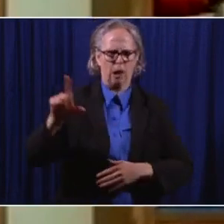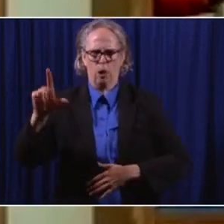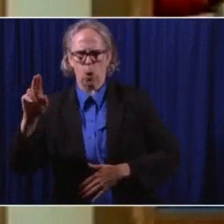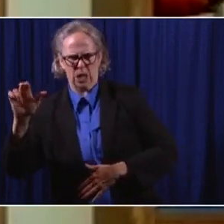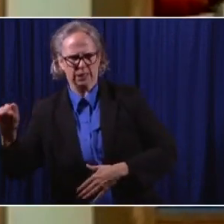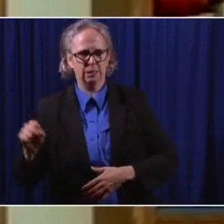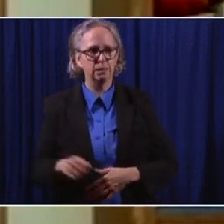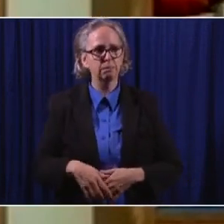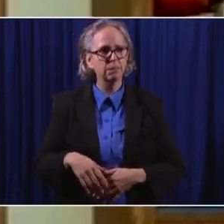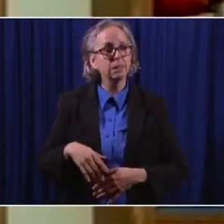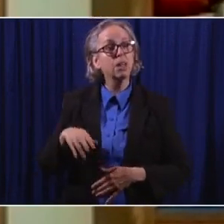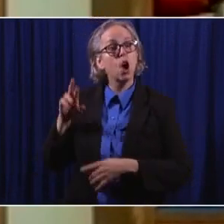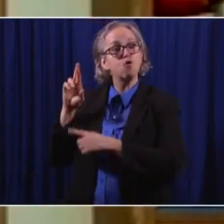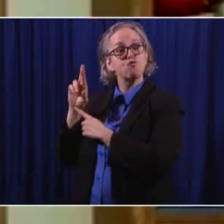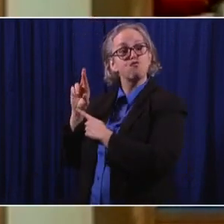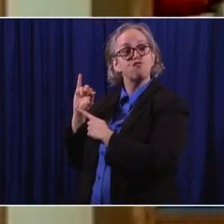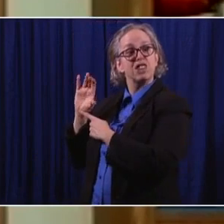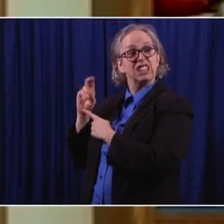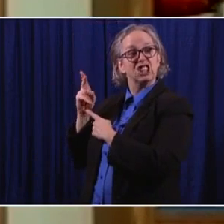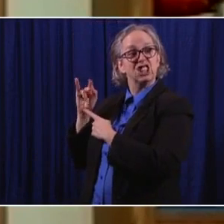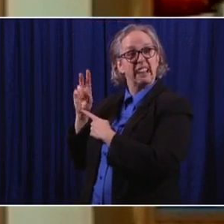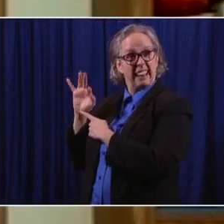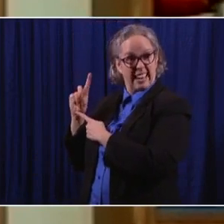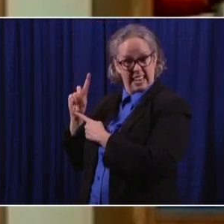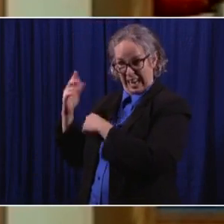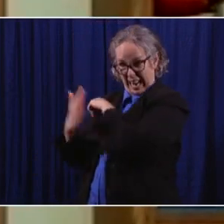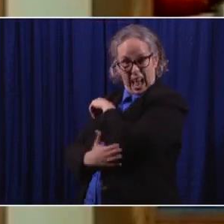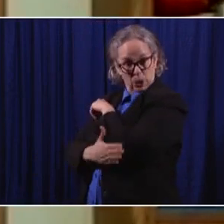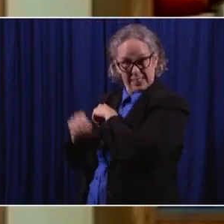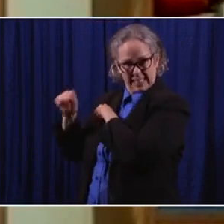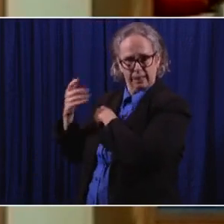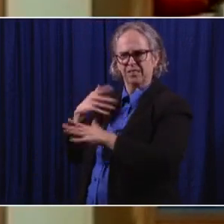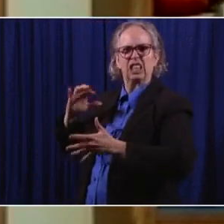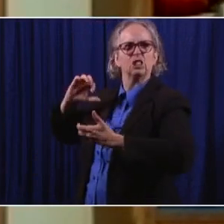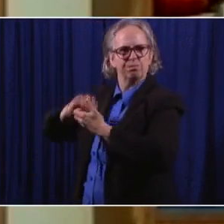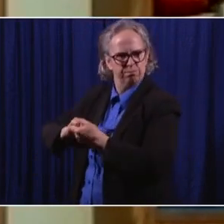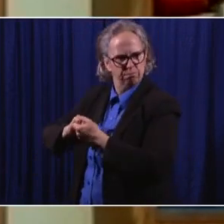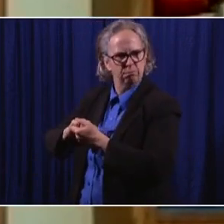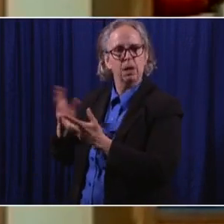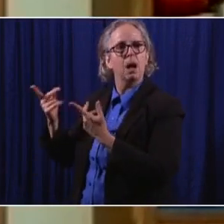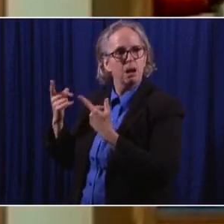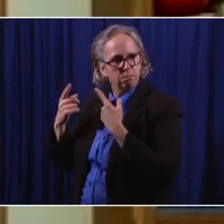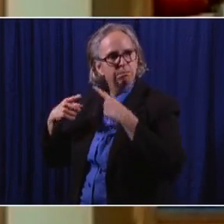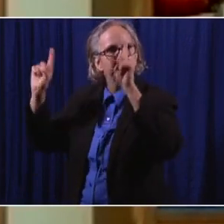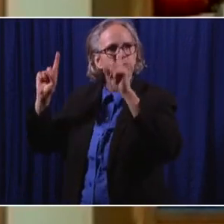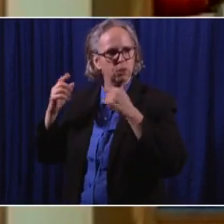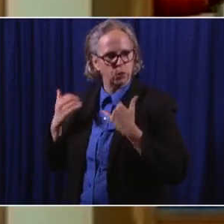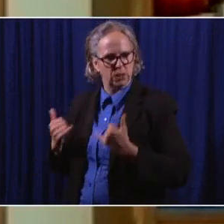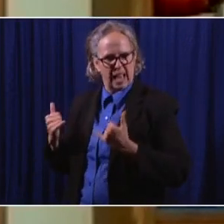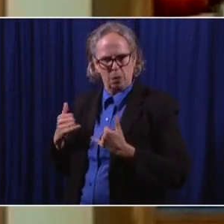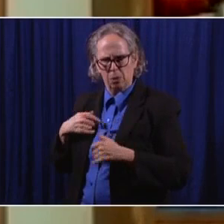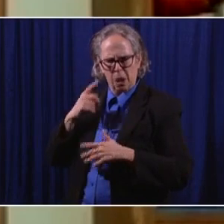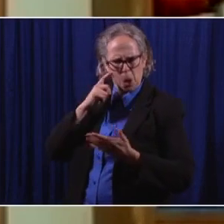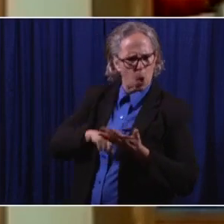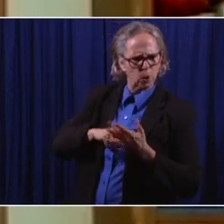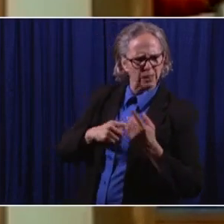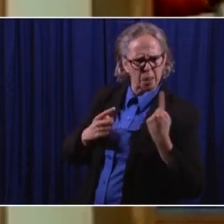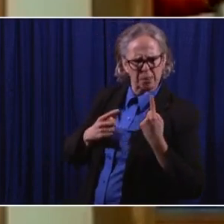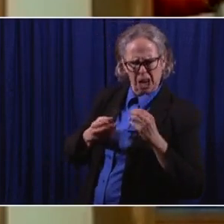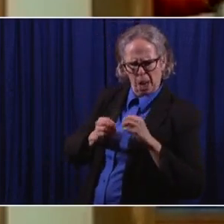Health District. They've issued a press release today regarding increases observed in Mansfield following the Labor Day